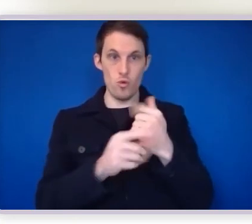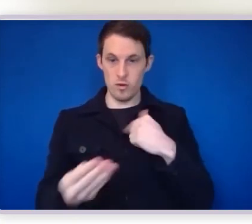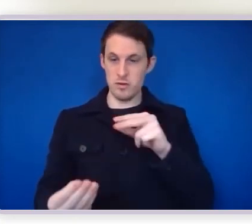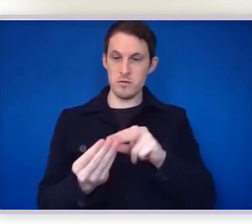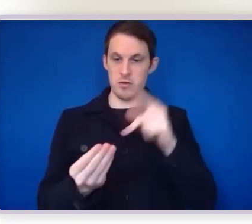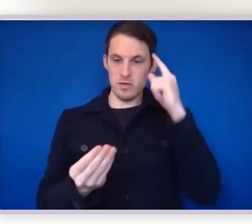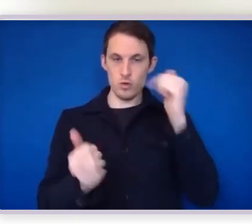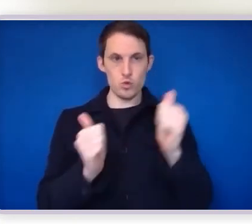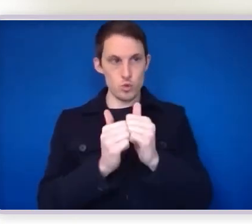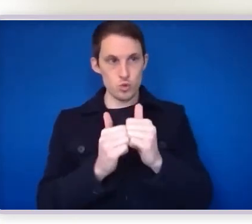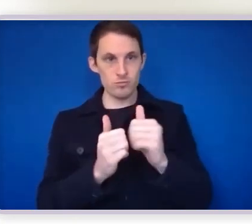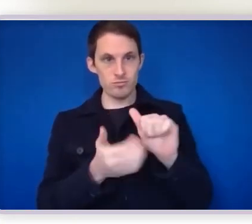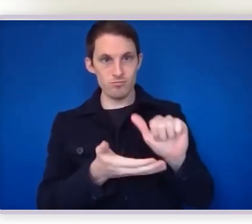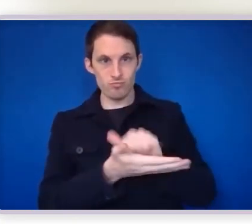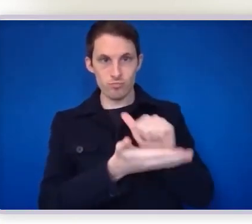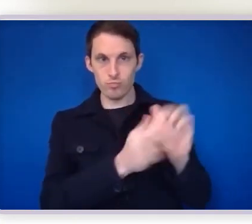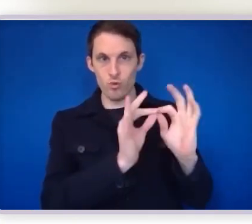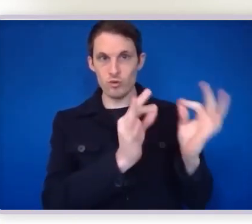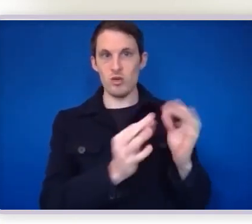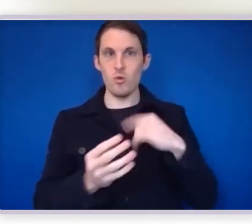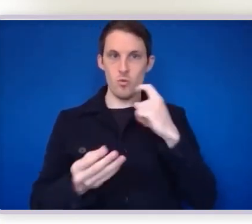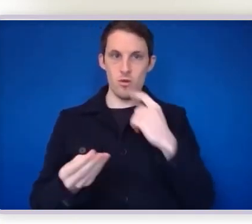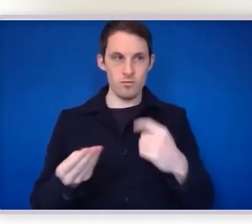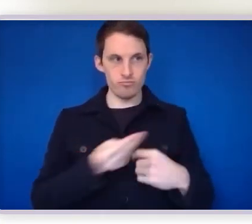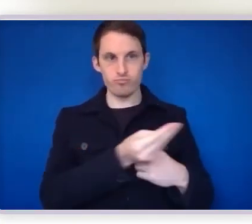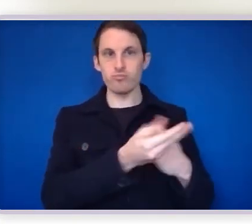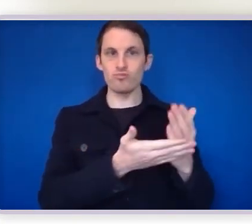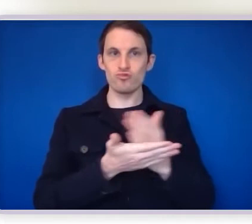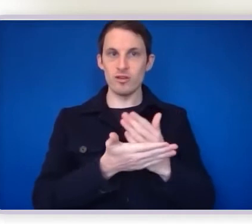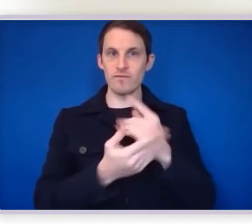the most efficient way. I worry about